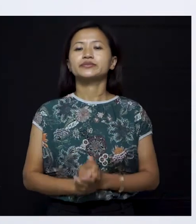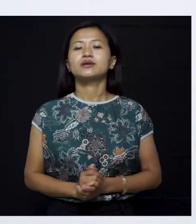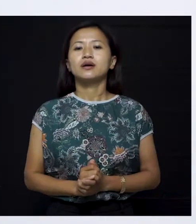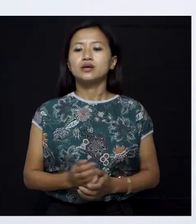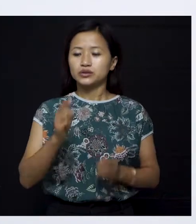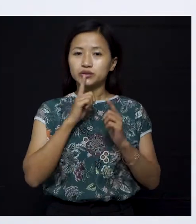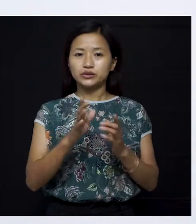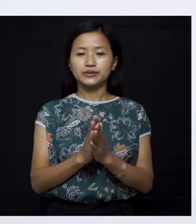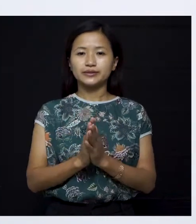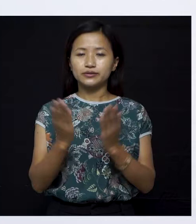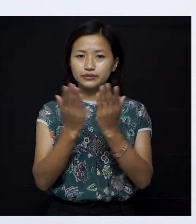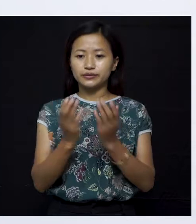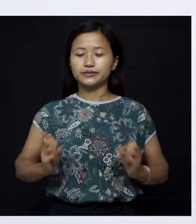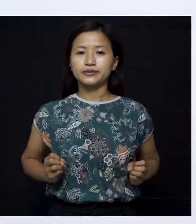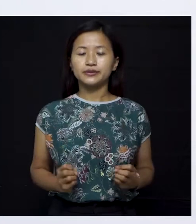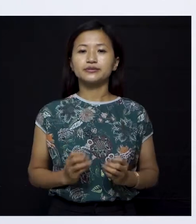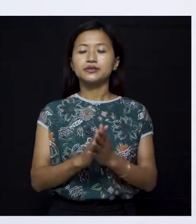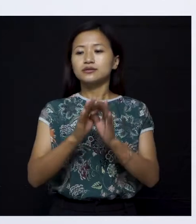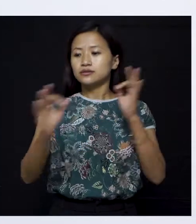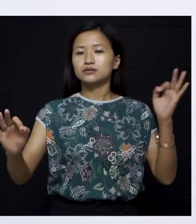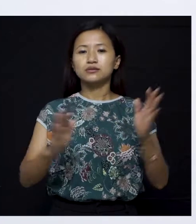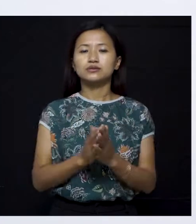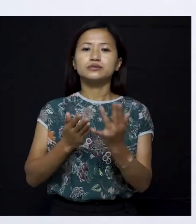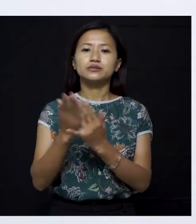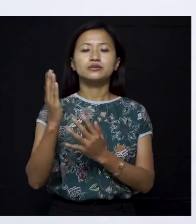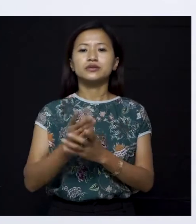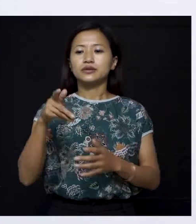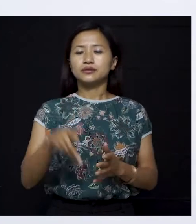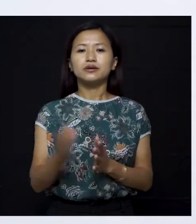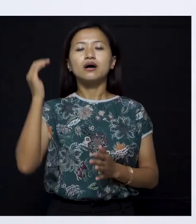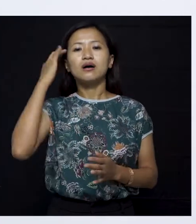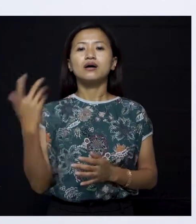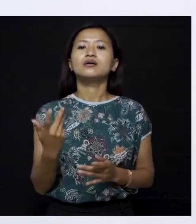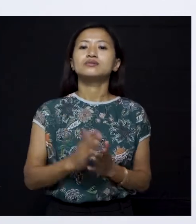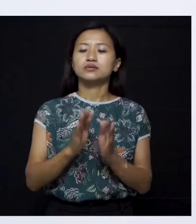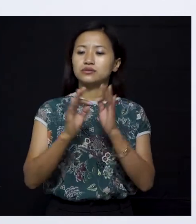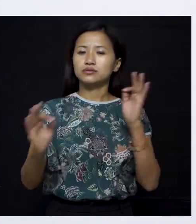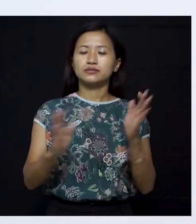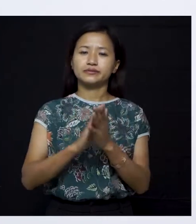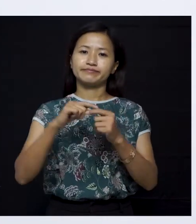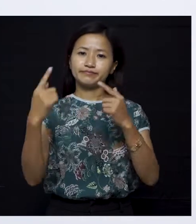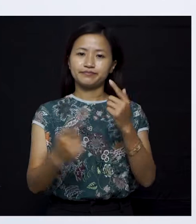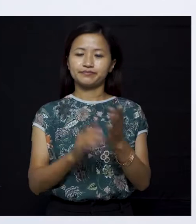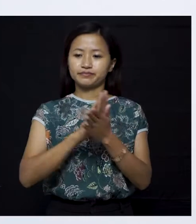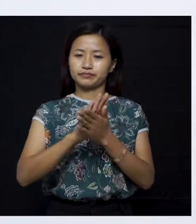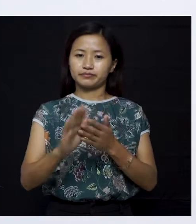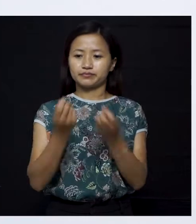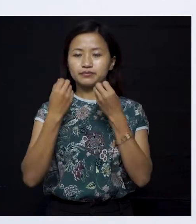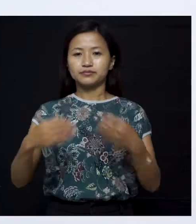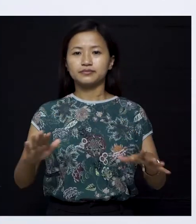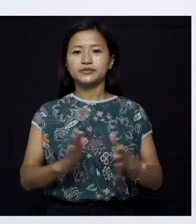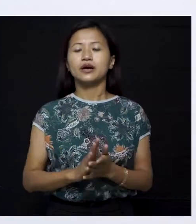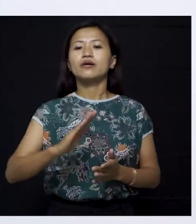that you are ready with the story. After going through it, you might have known how the story ends, right? So without